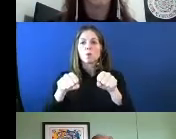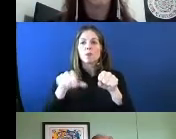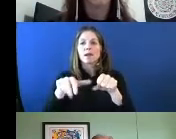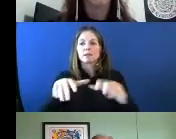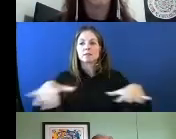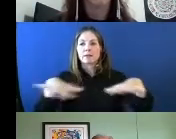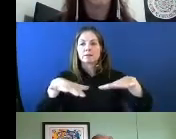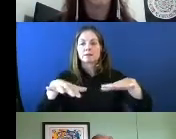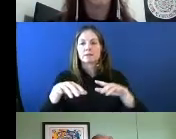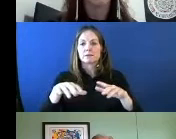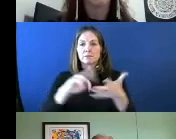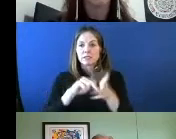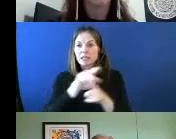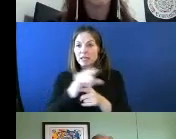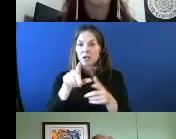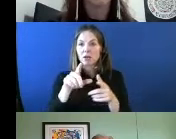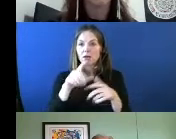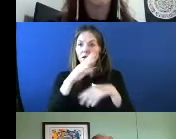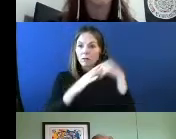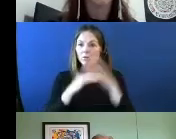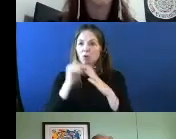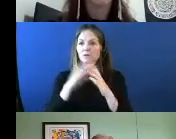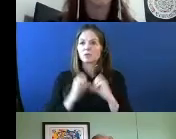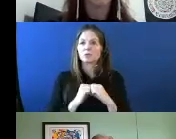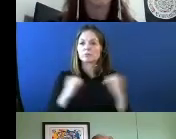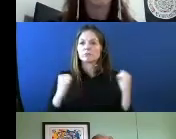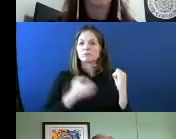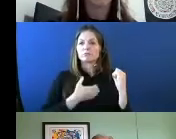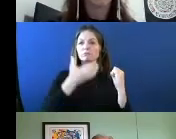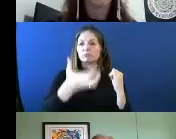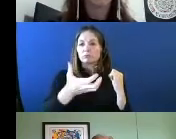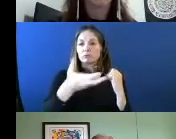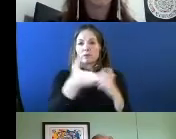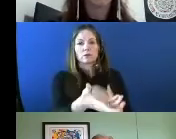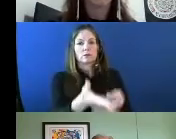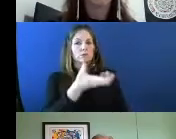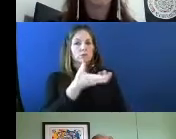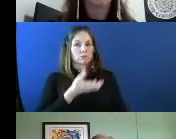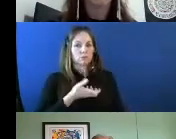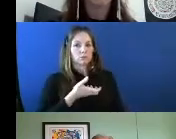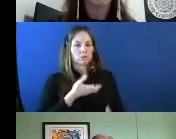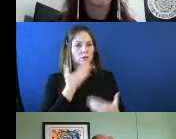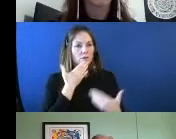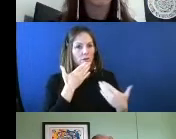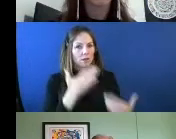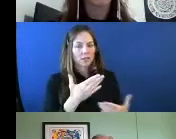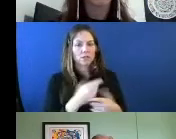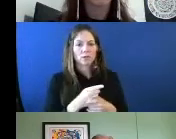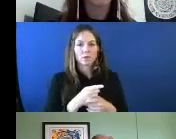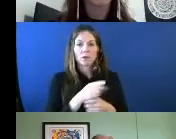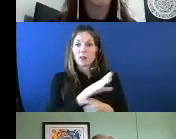in an open-hearted way. What we've heard is that the experience of participating